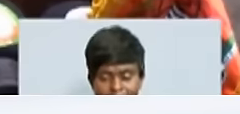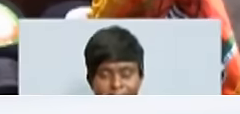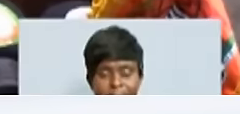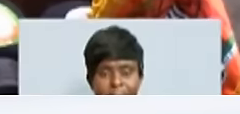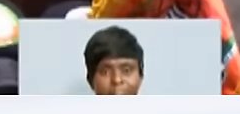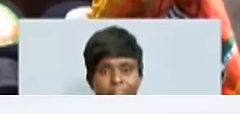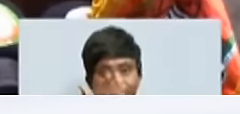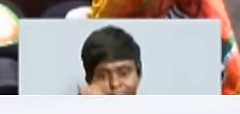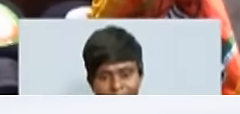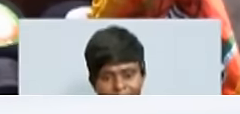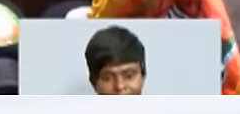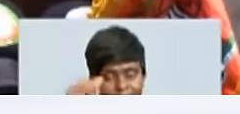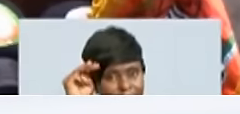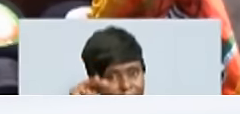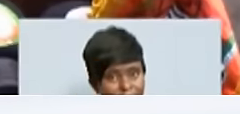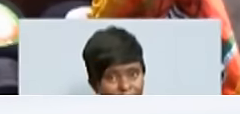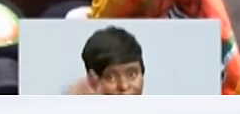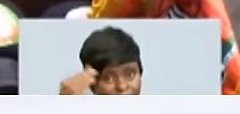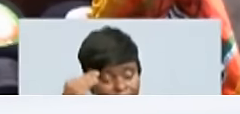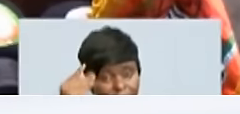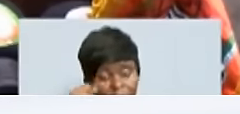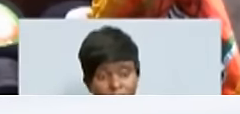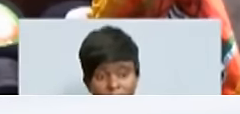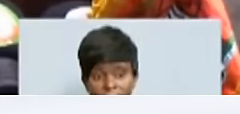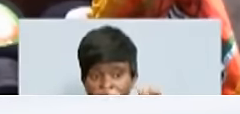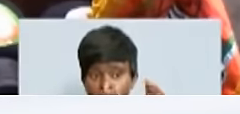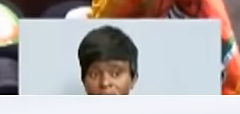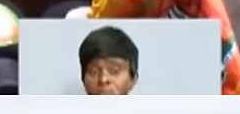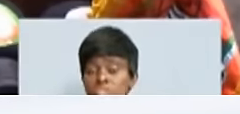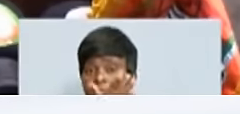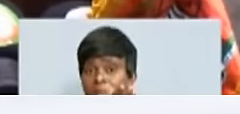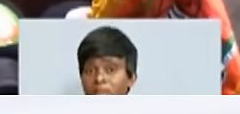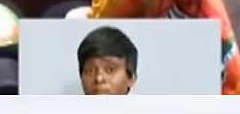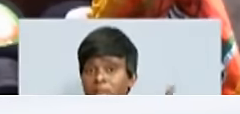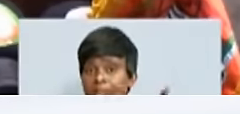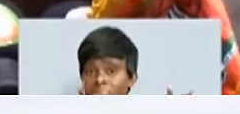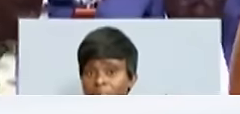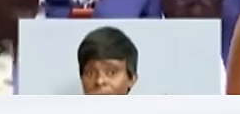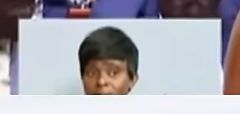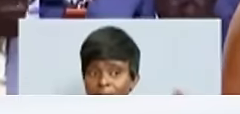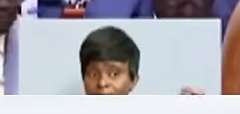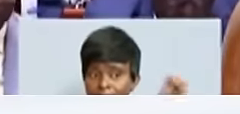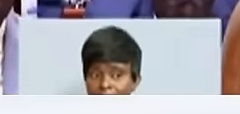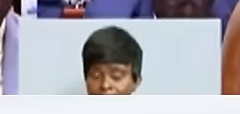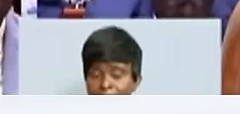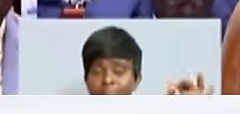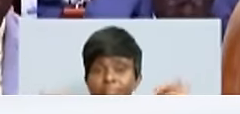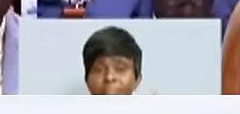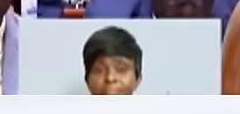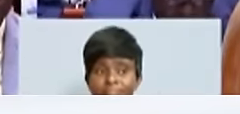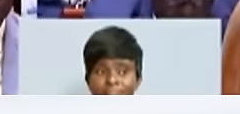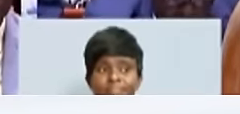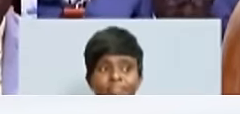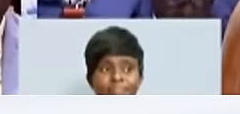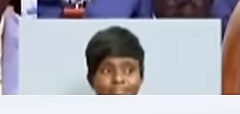because MPs know which teacher is not there at the location where they were posted. Let's work